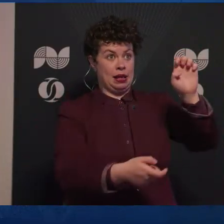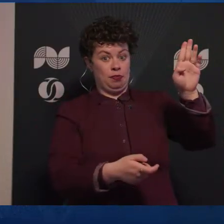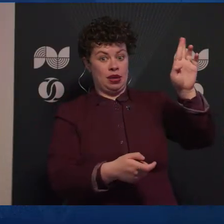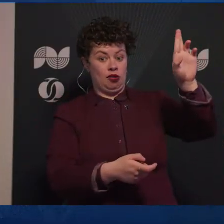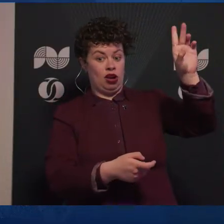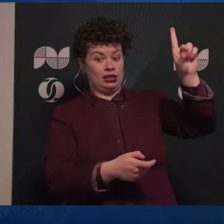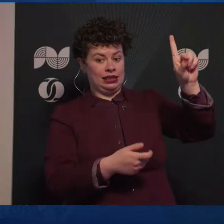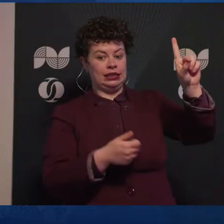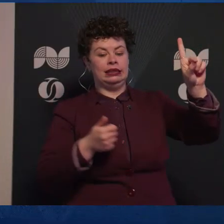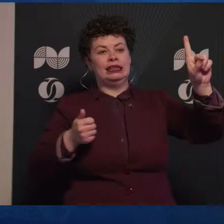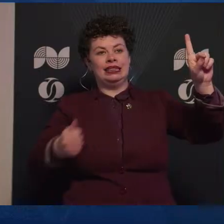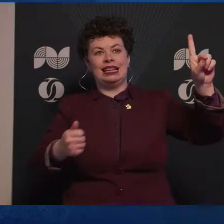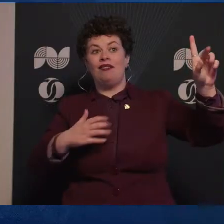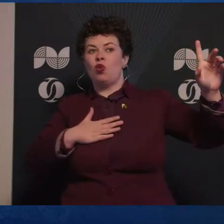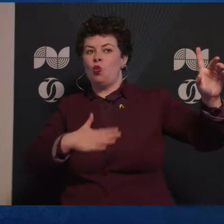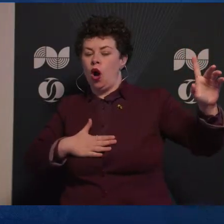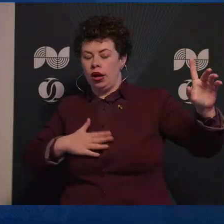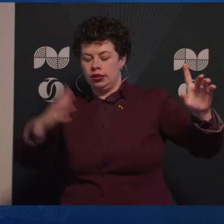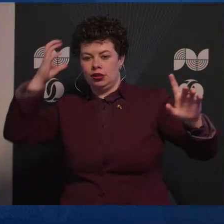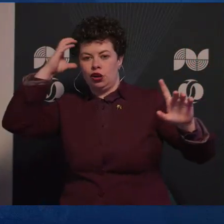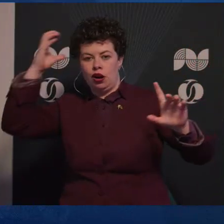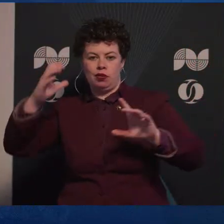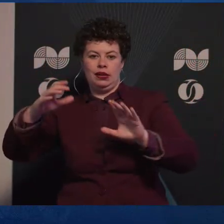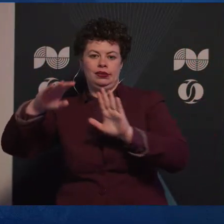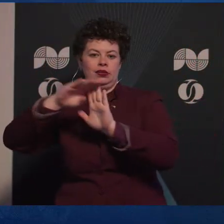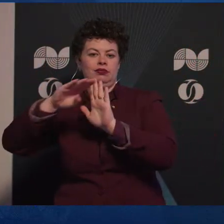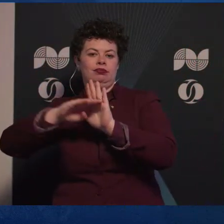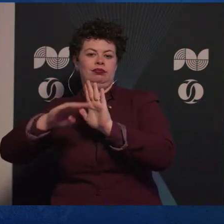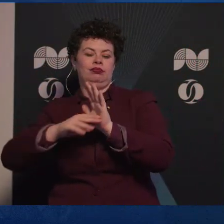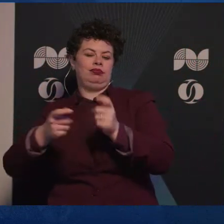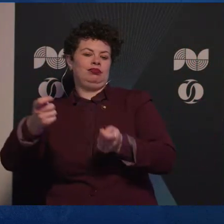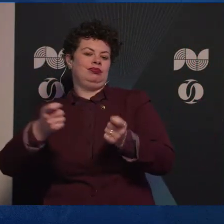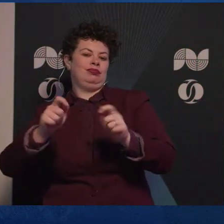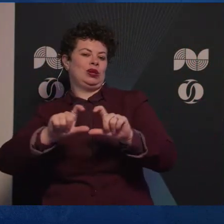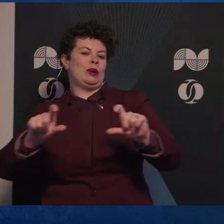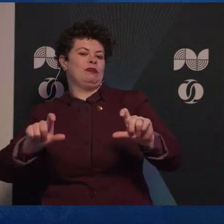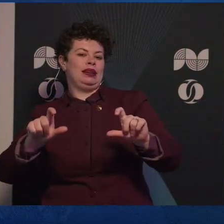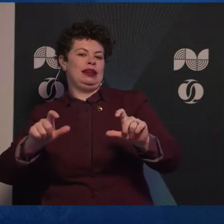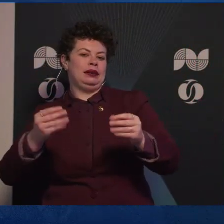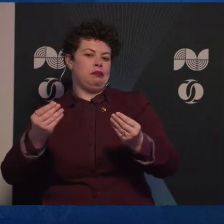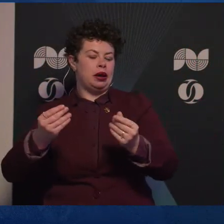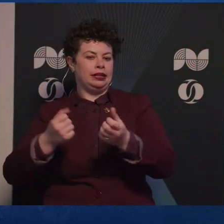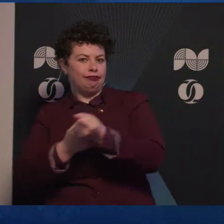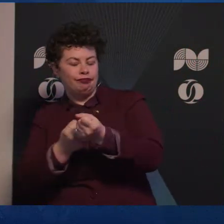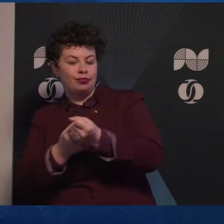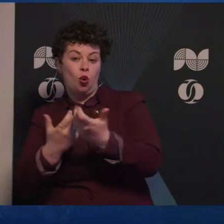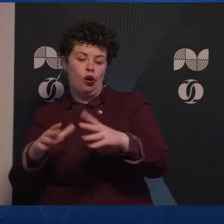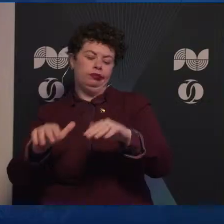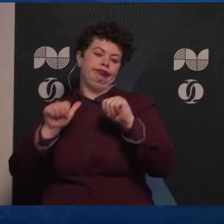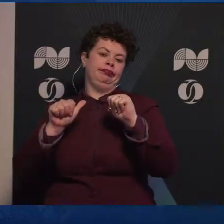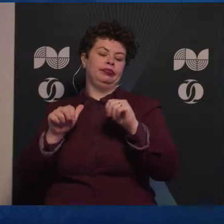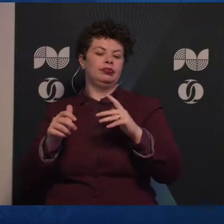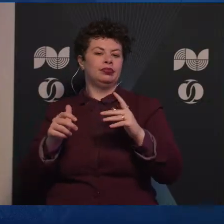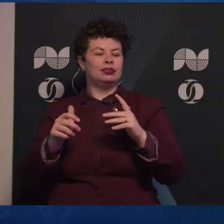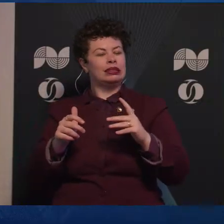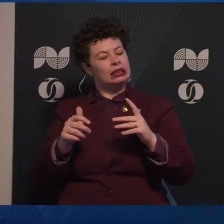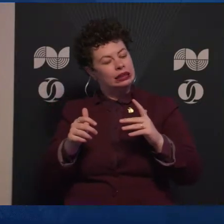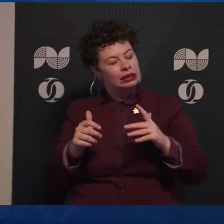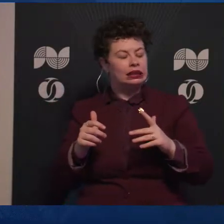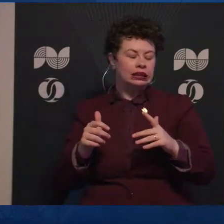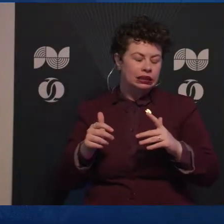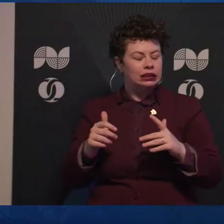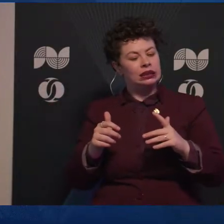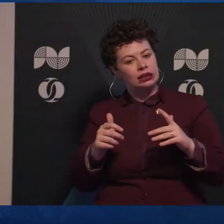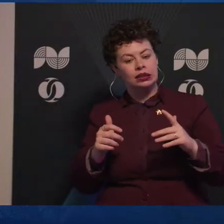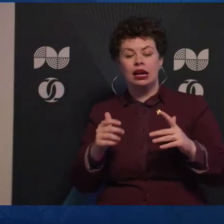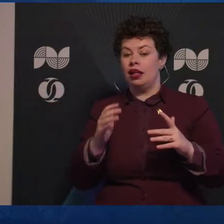pursuing industrial policies? And you know, it's at some point it may become harder to